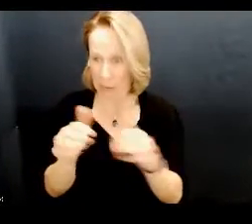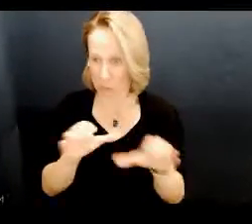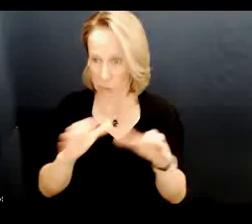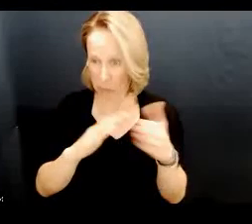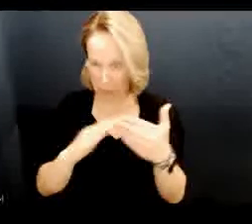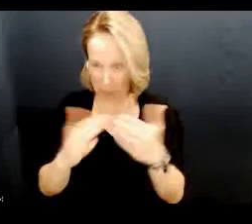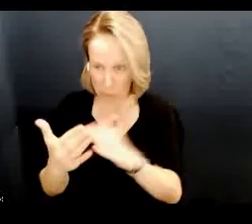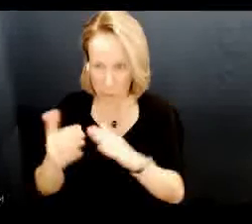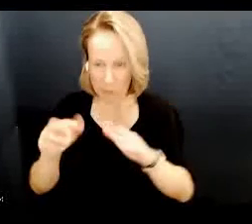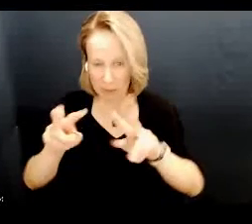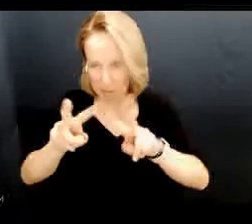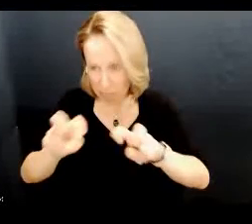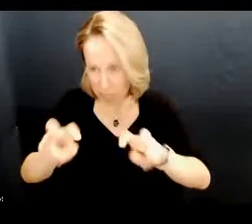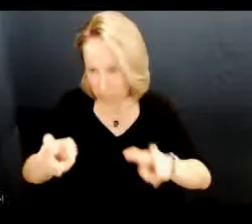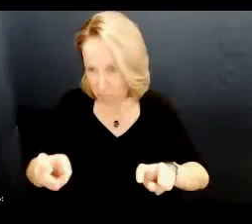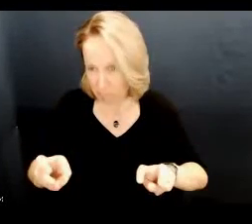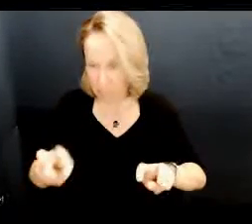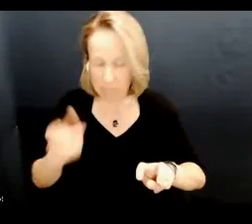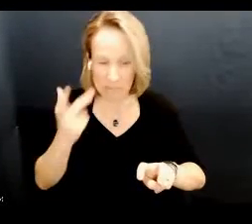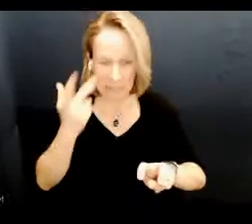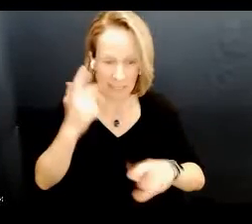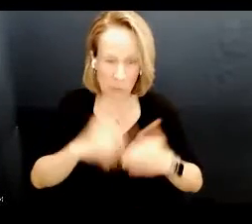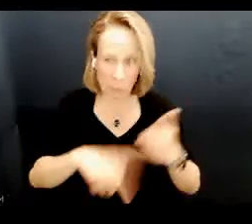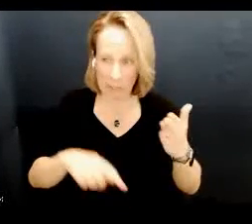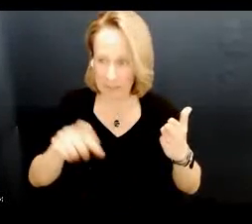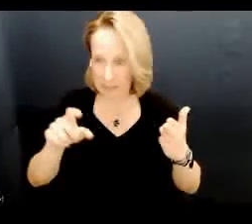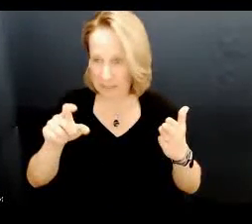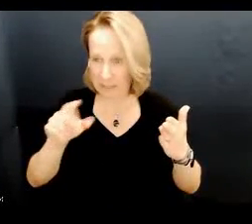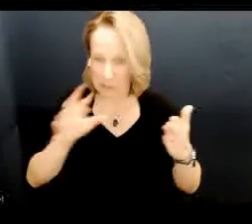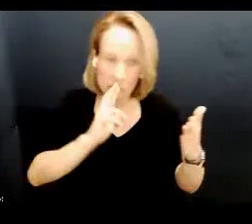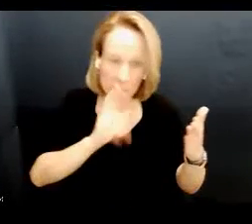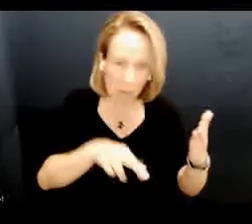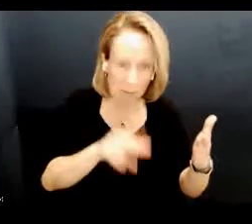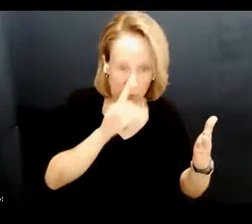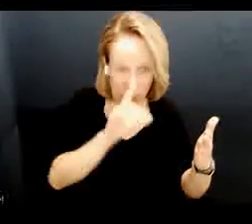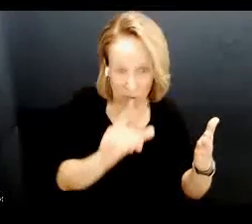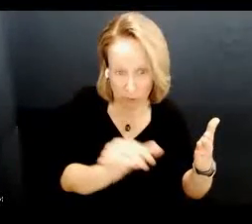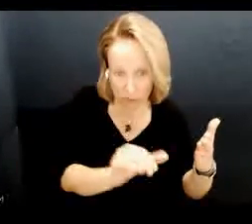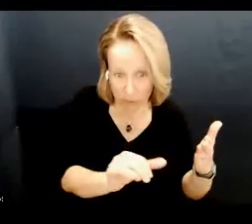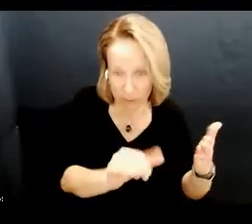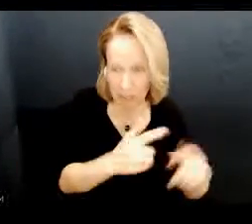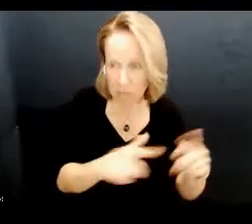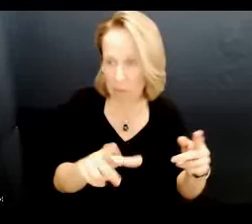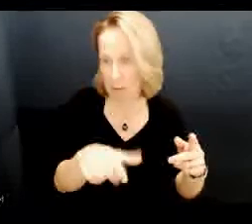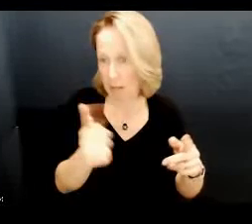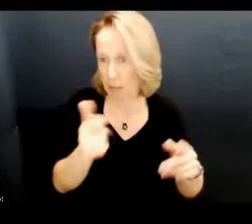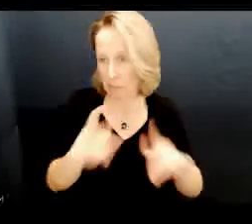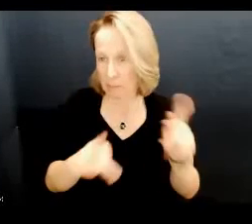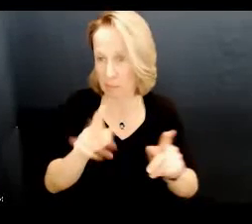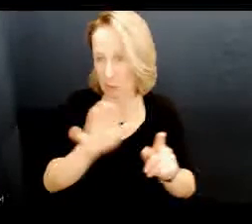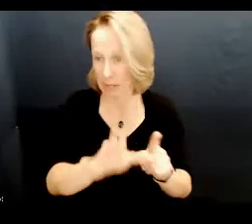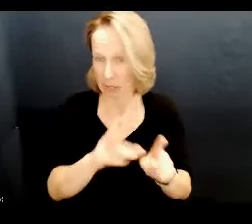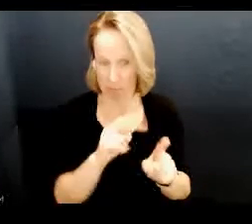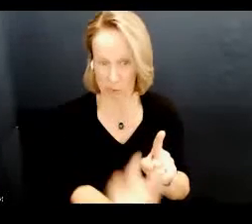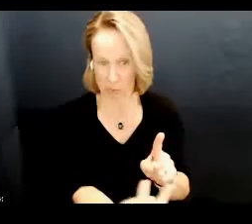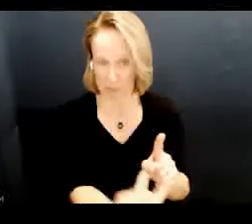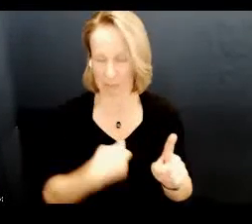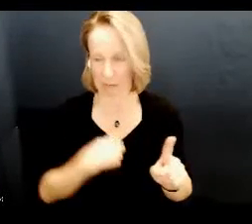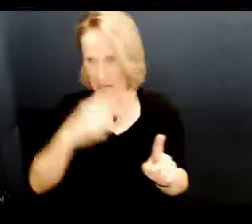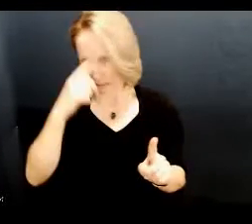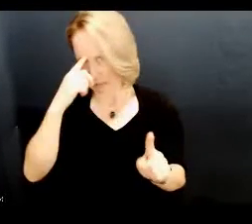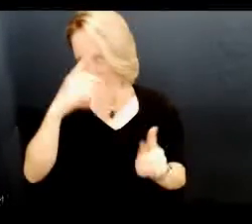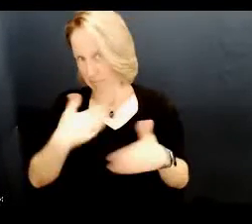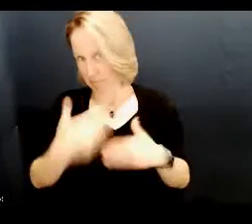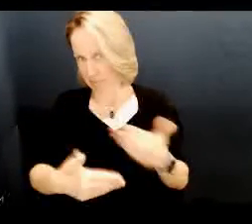specific community to find out what the response is looking like from other people's perspective, right? And Lachey has just dropped